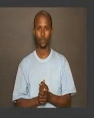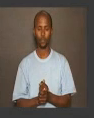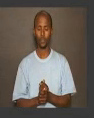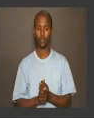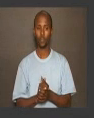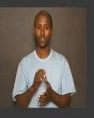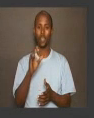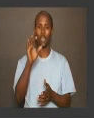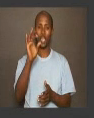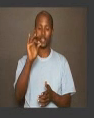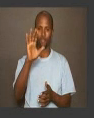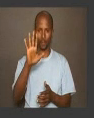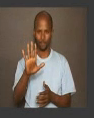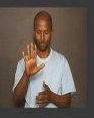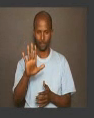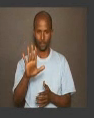85,